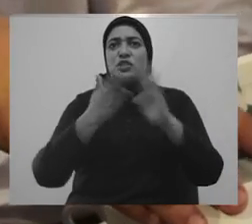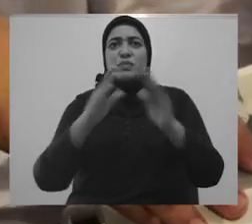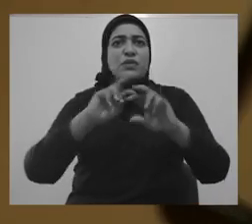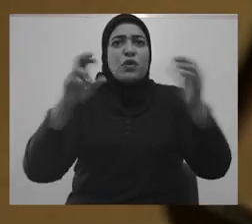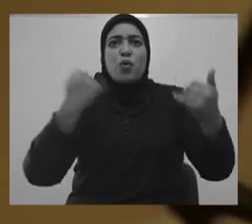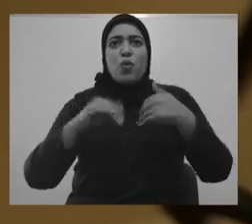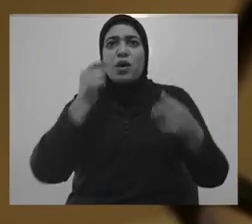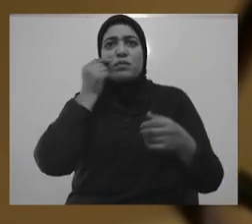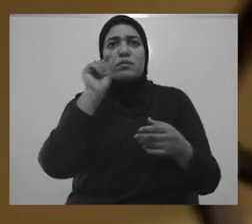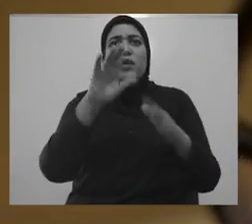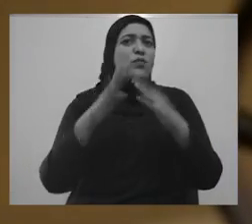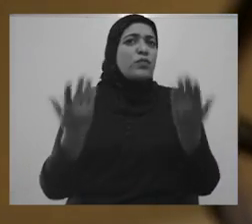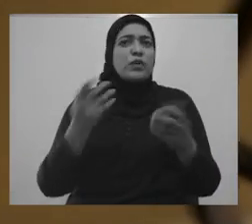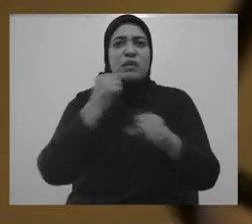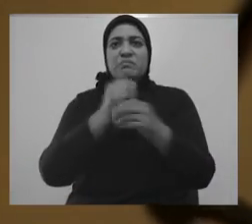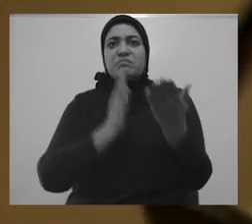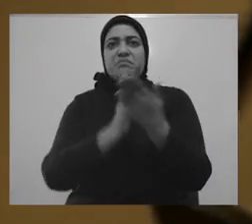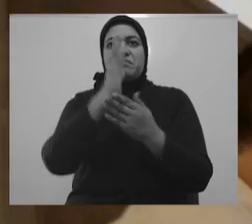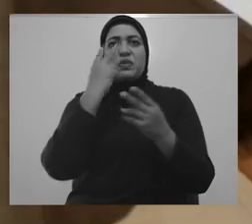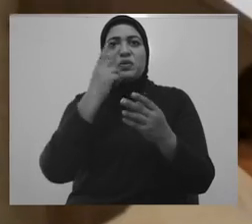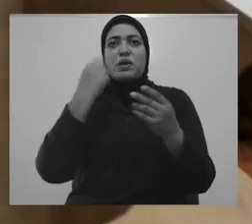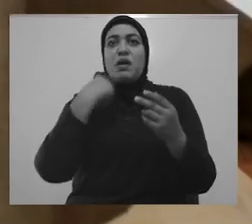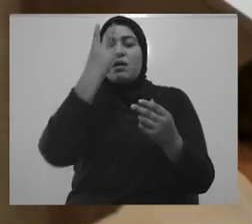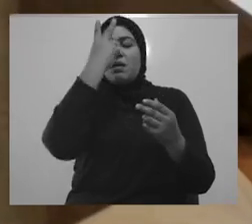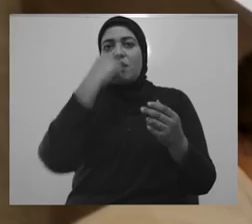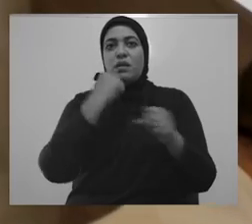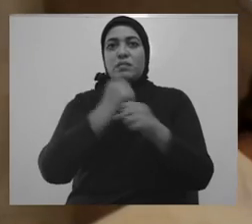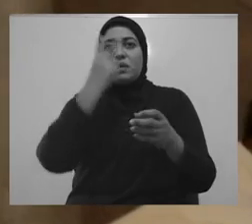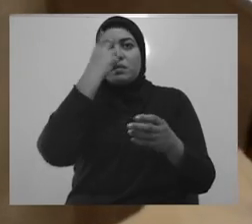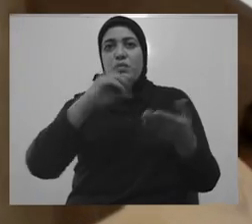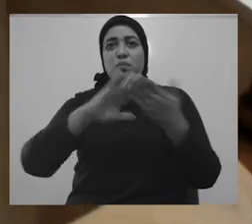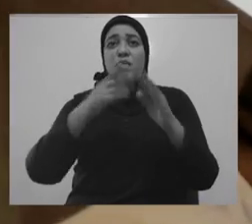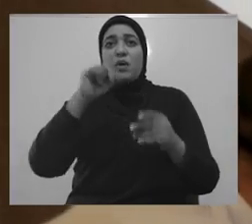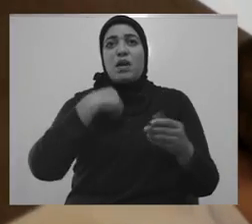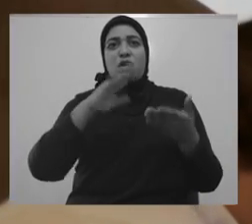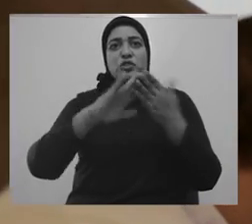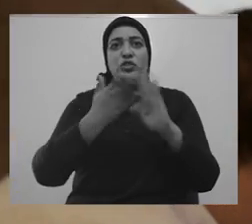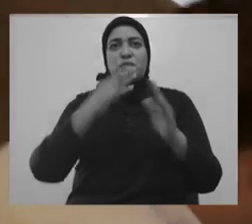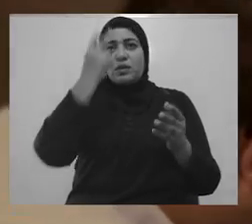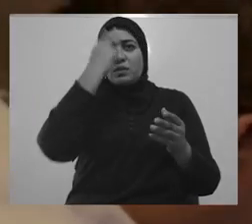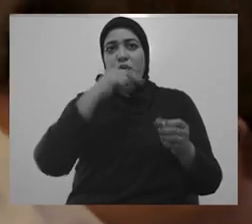are all people in situation of handicap, volunteers and others, we have a team spirit.